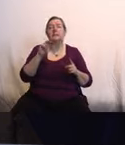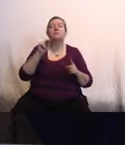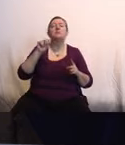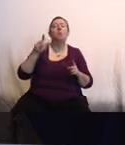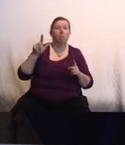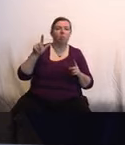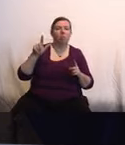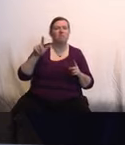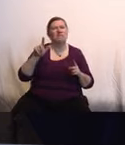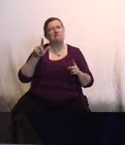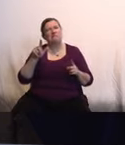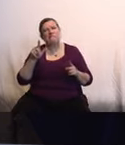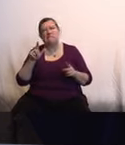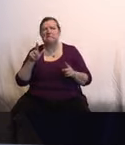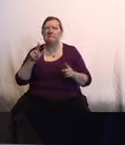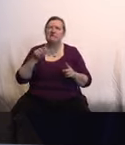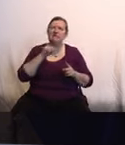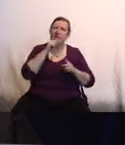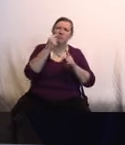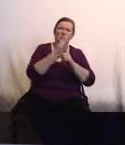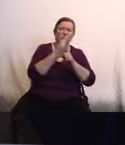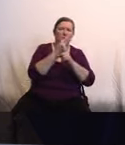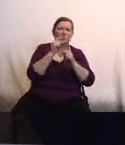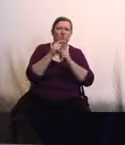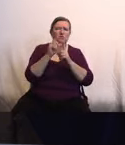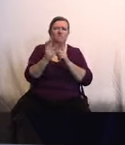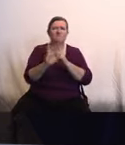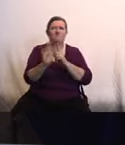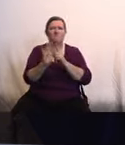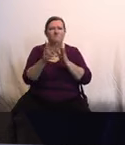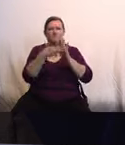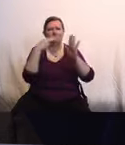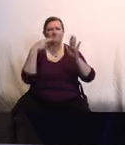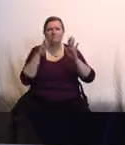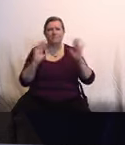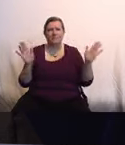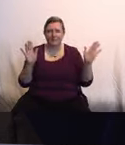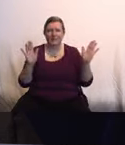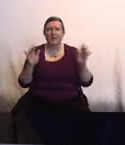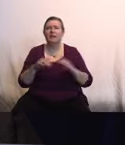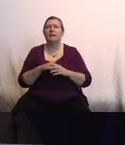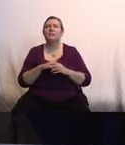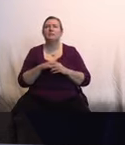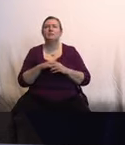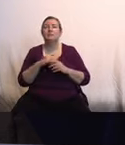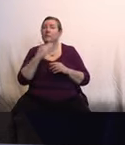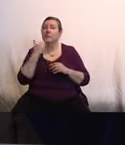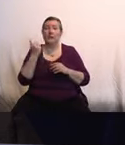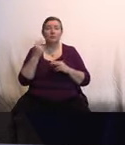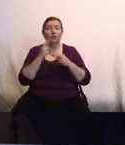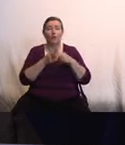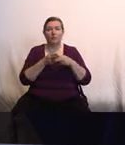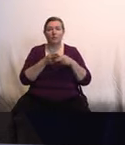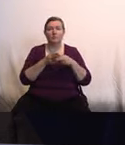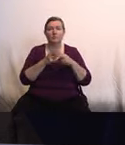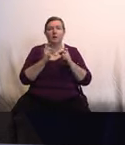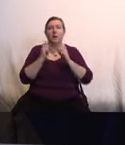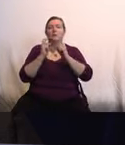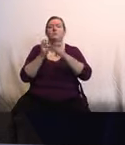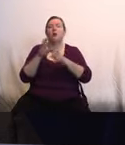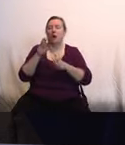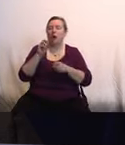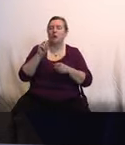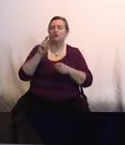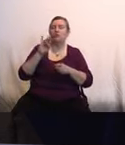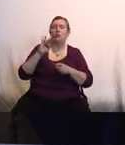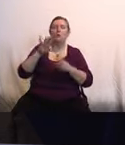Health that really is not the appropriate term. In fact, it's contributing factors. And last week, 50% of the